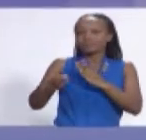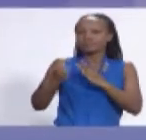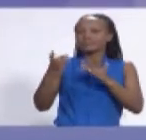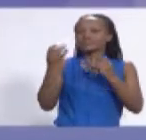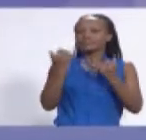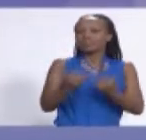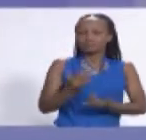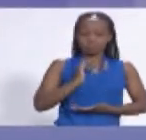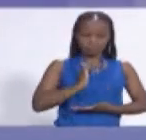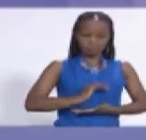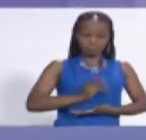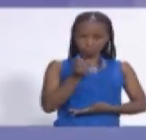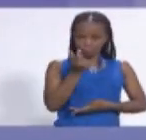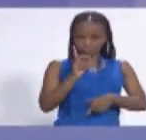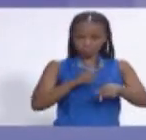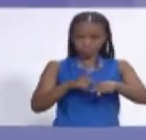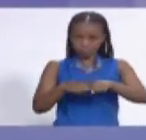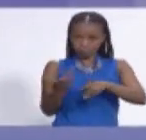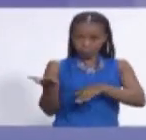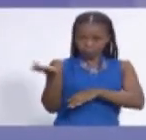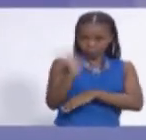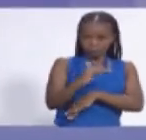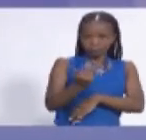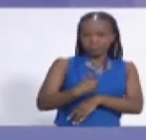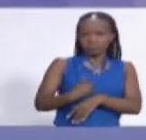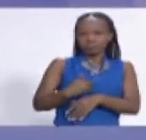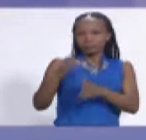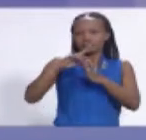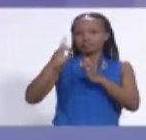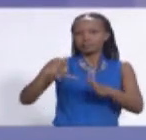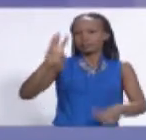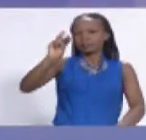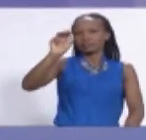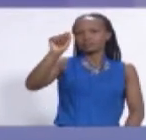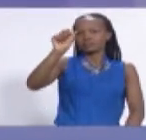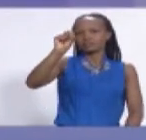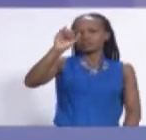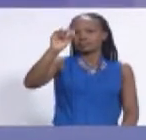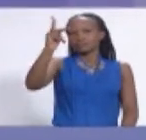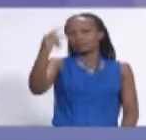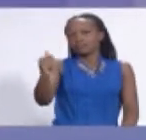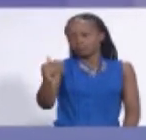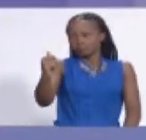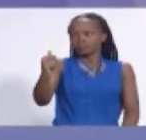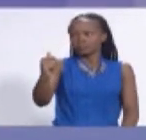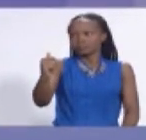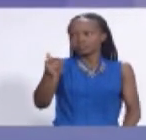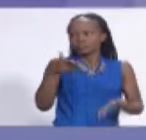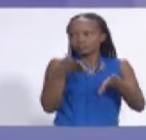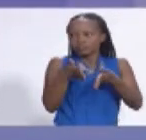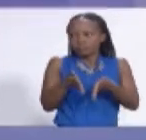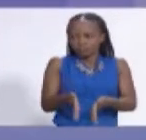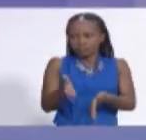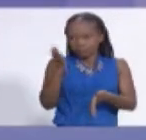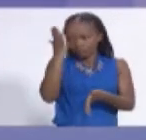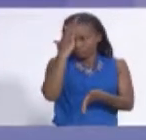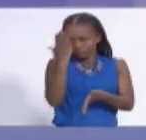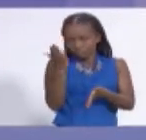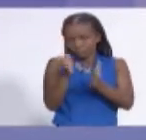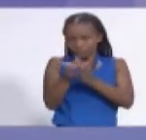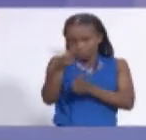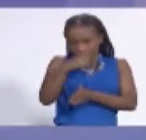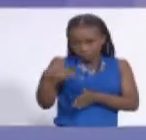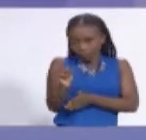very short break, but when we come back, we have Dr. Moses Masika, who is a virologist, of course, here, you know, with us to